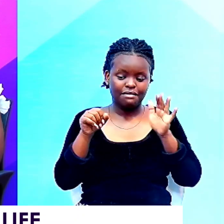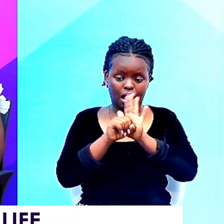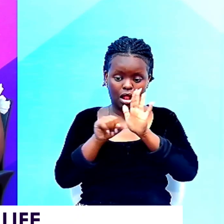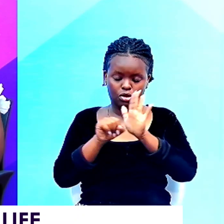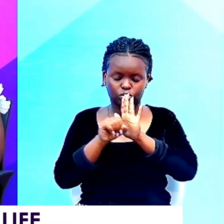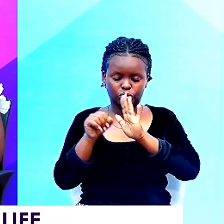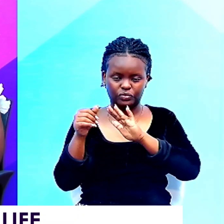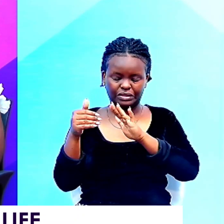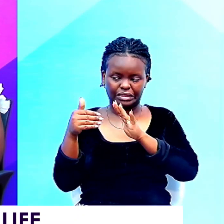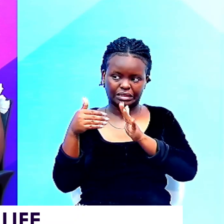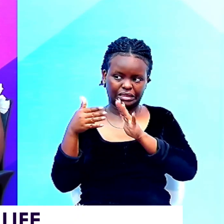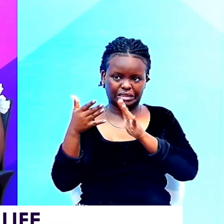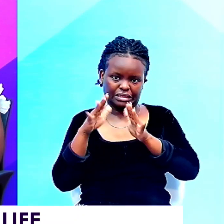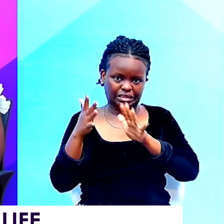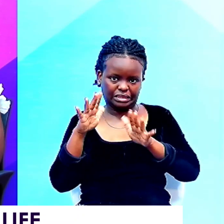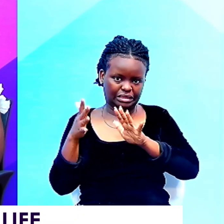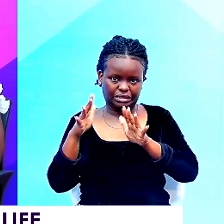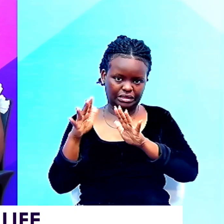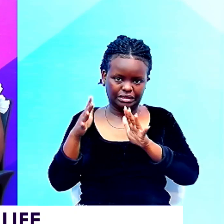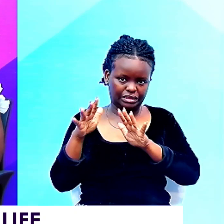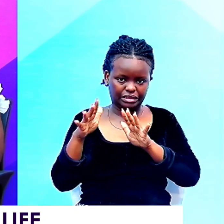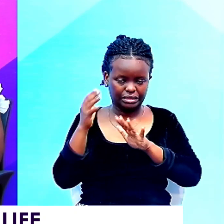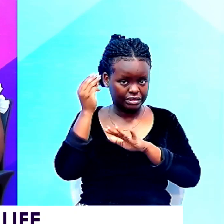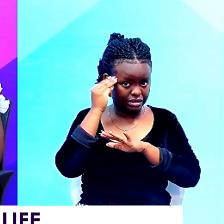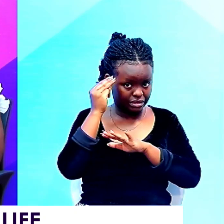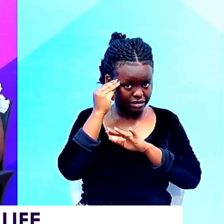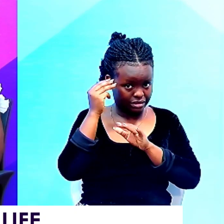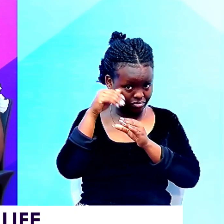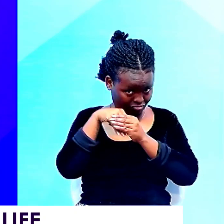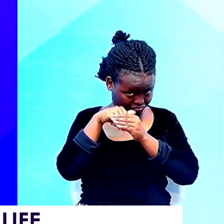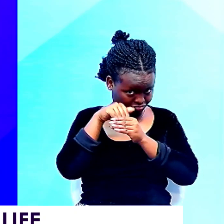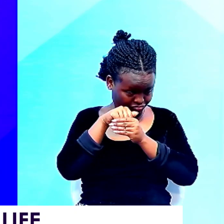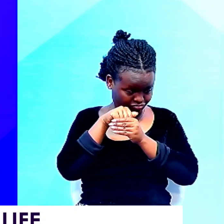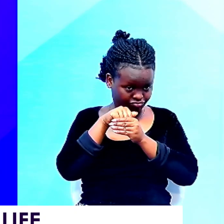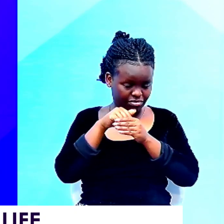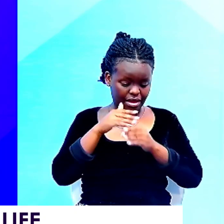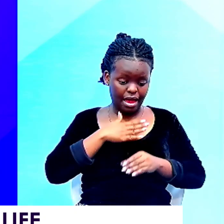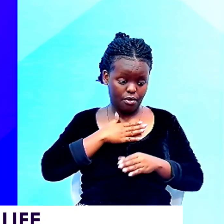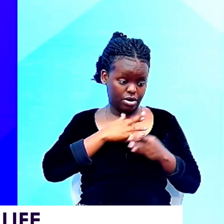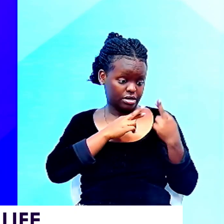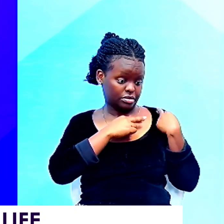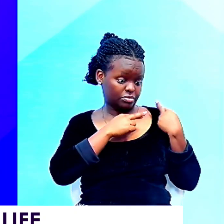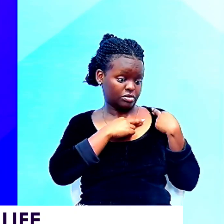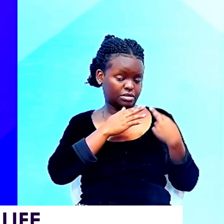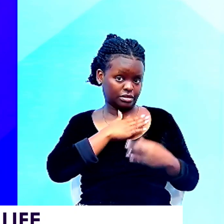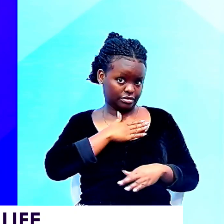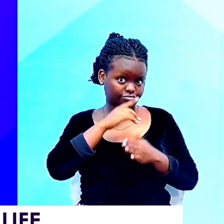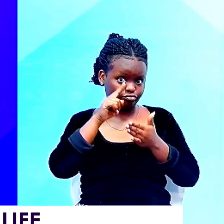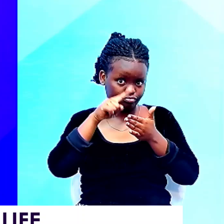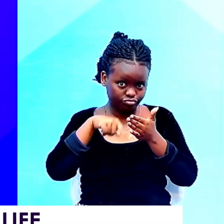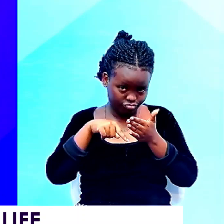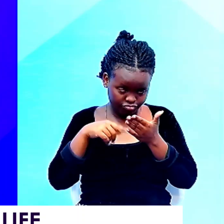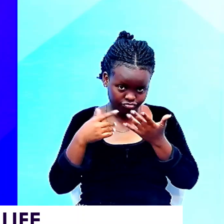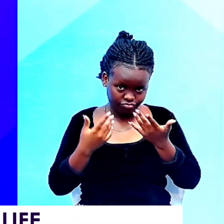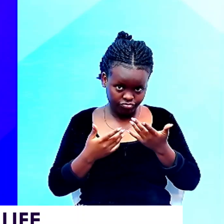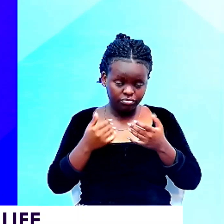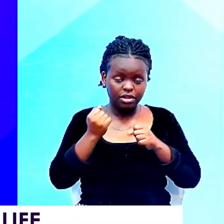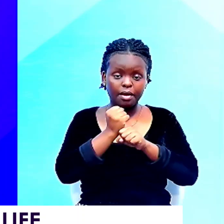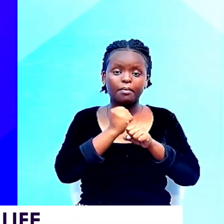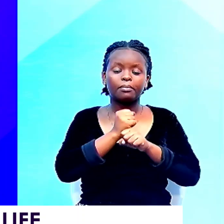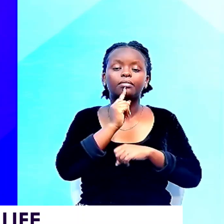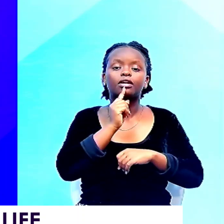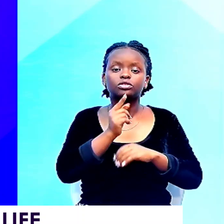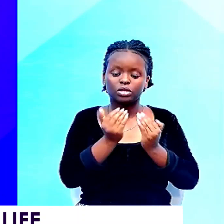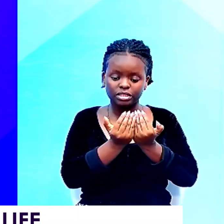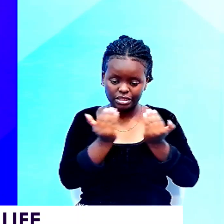instability. Okay. Because you see, it is our responsibility to make sure that